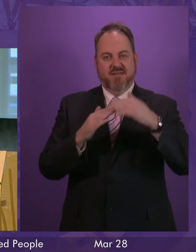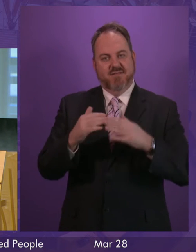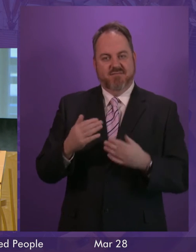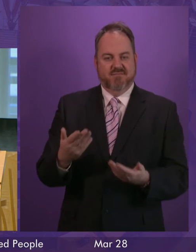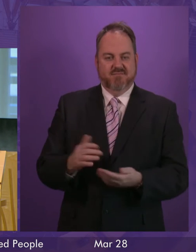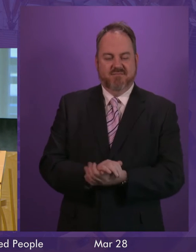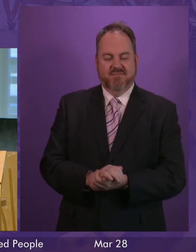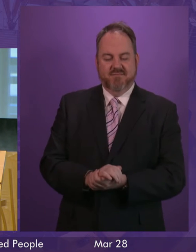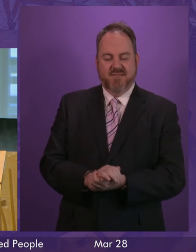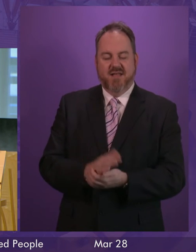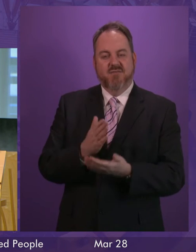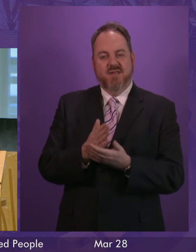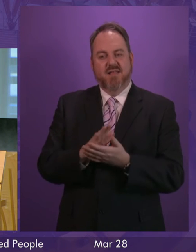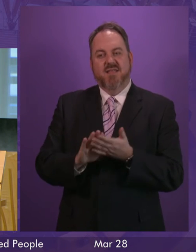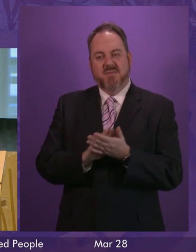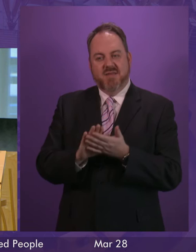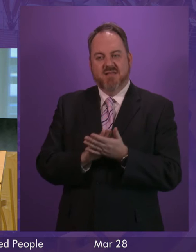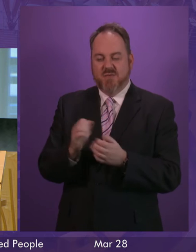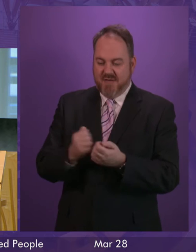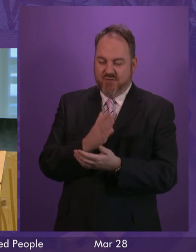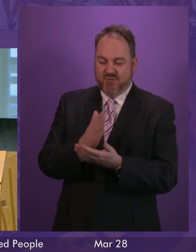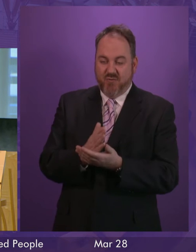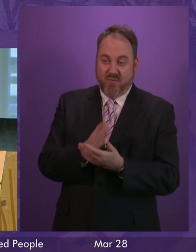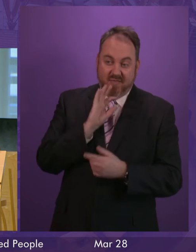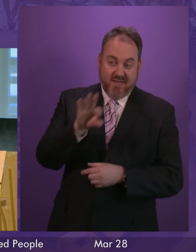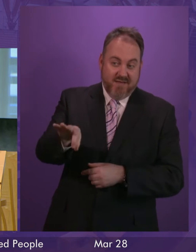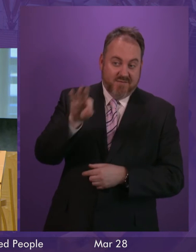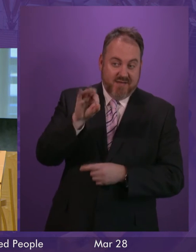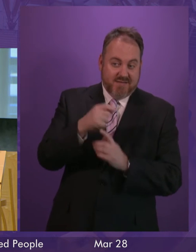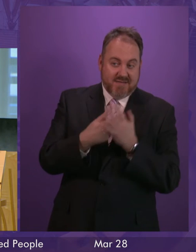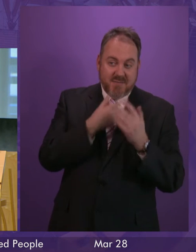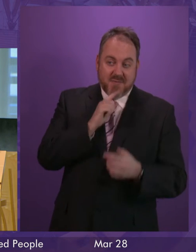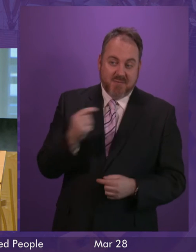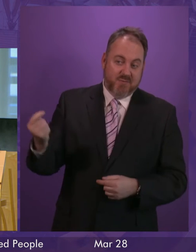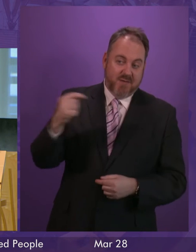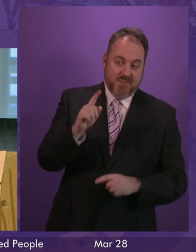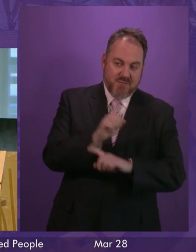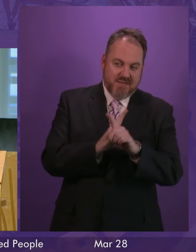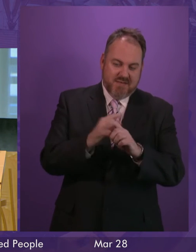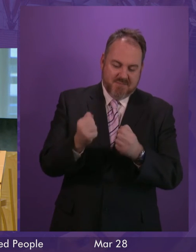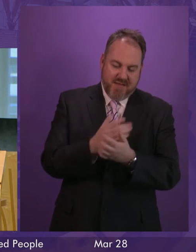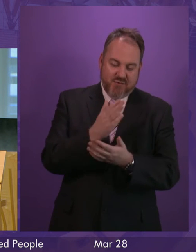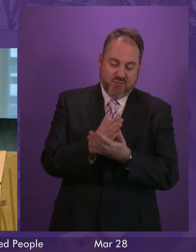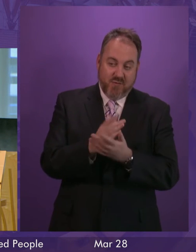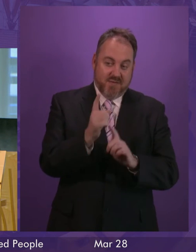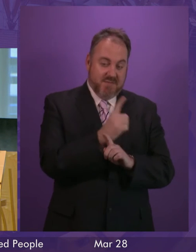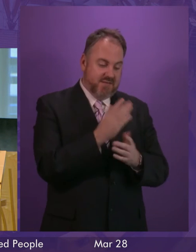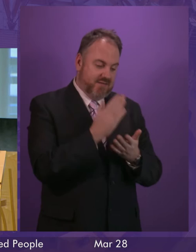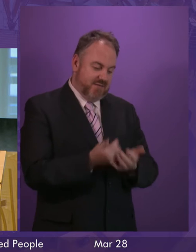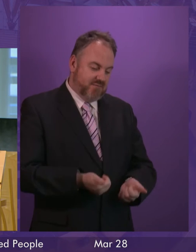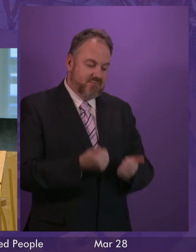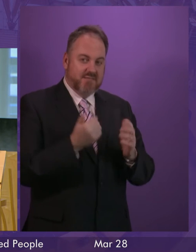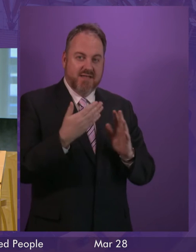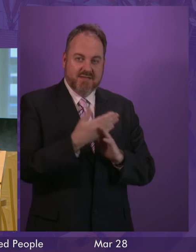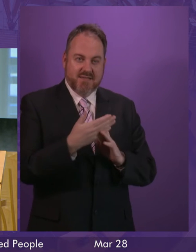in easy read format and ensuring meetings are inclusive and accessible. I trust the Scottish Government will take heed of these calls and going forward disabled people and the